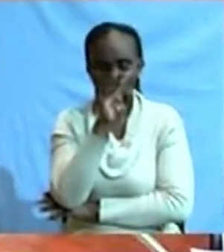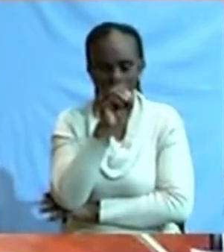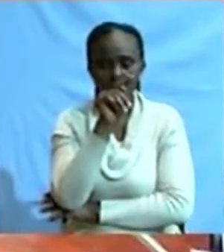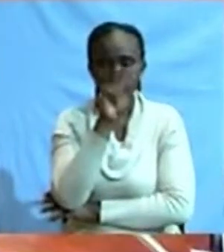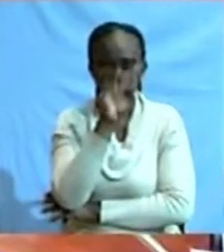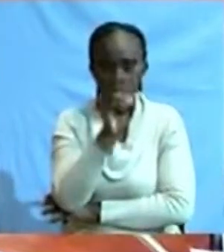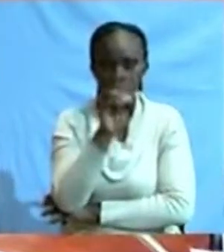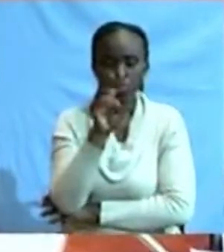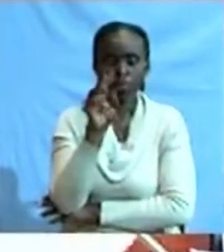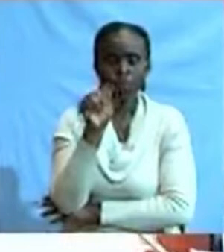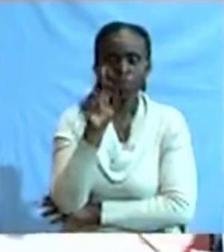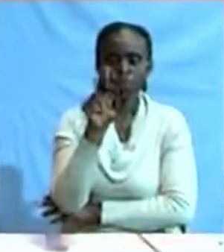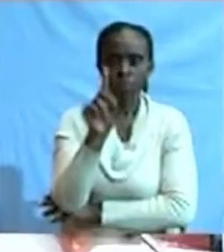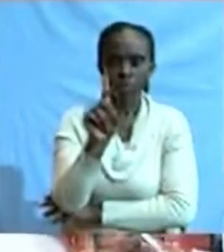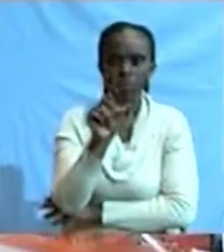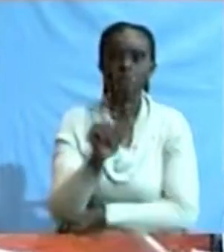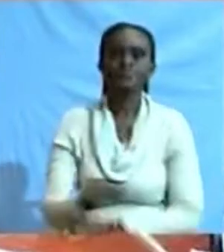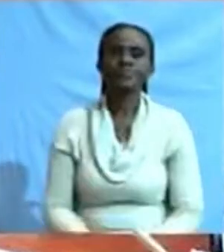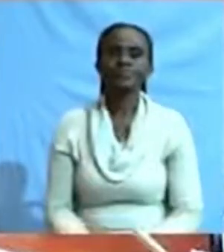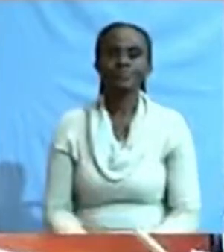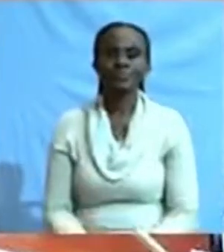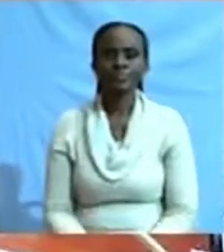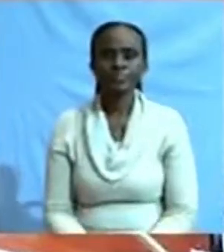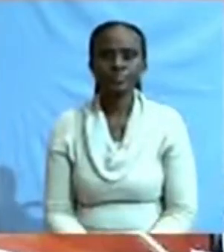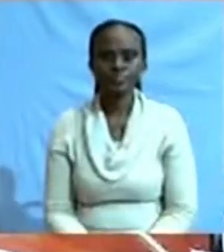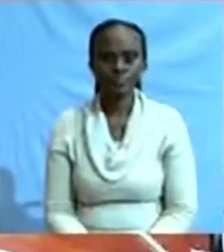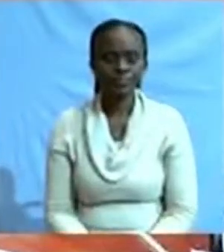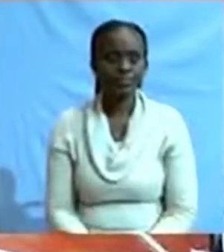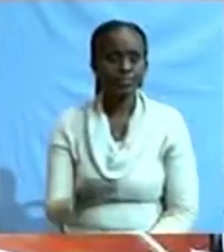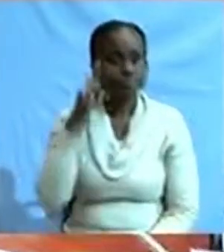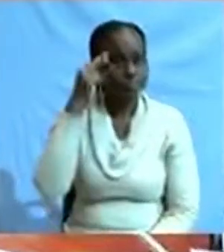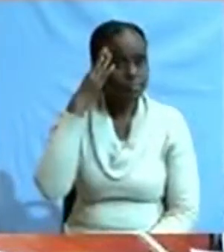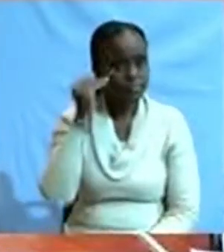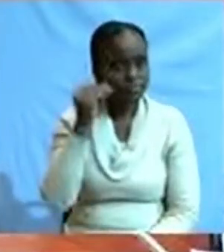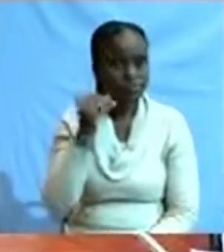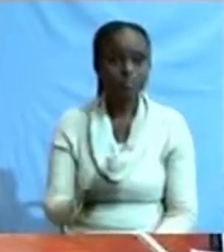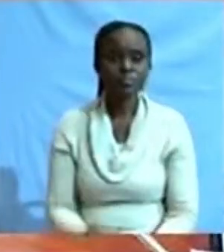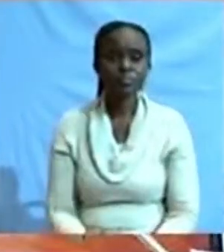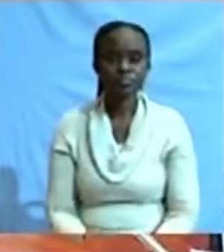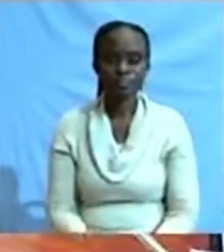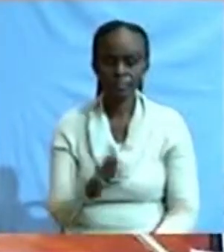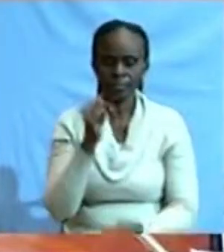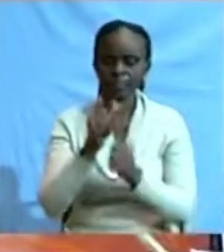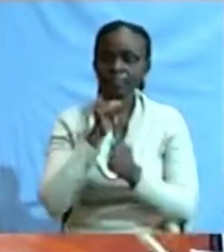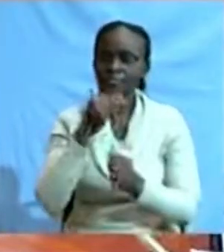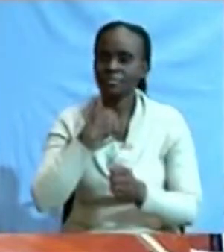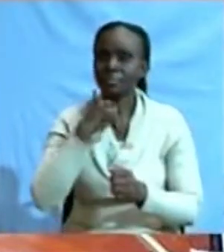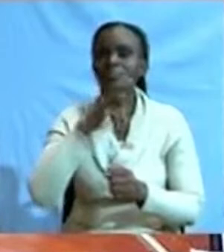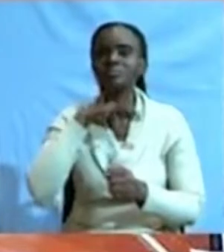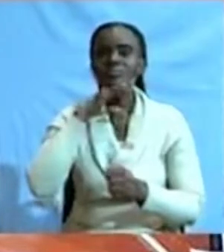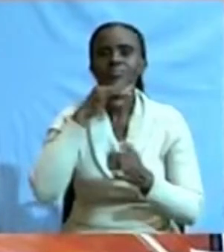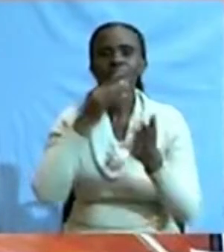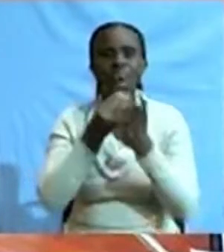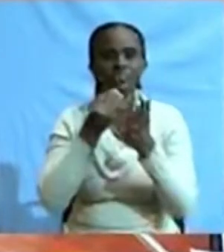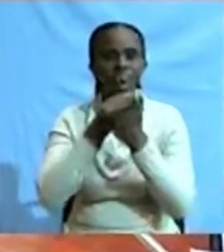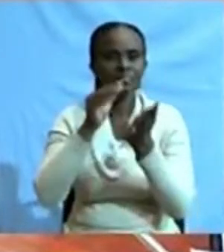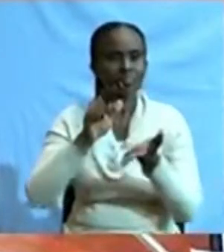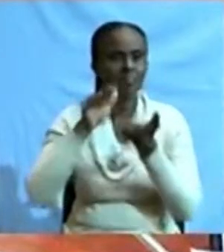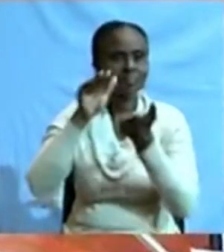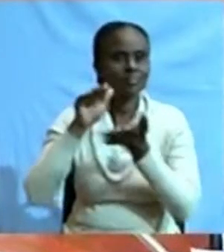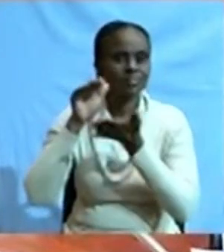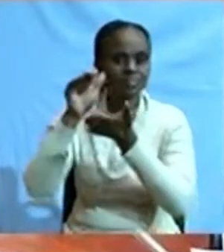9. The reason for the query: due to insufficient funds